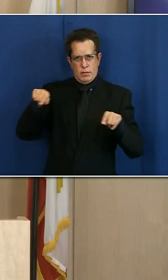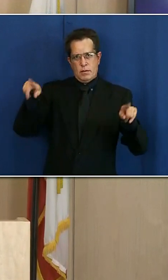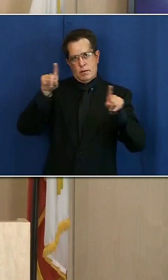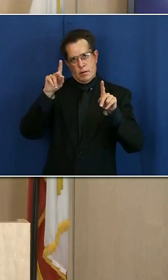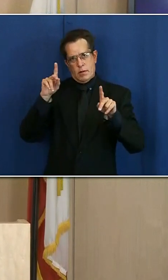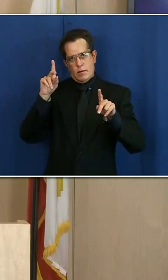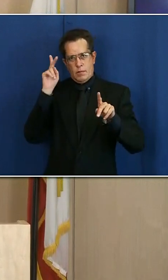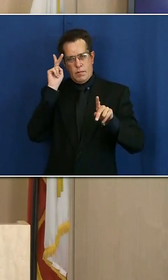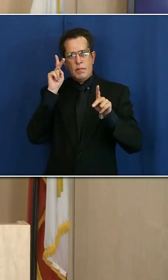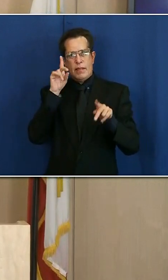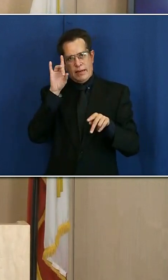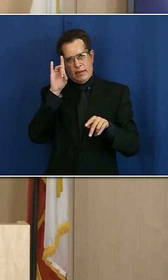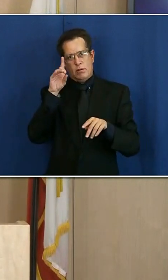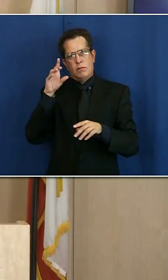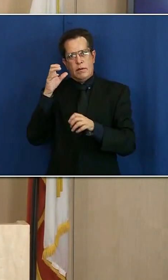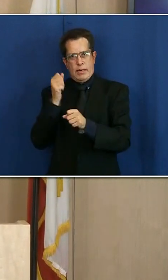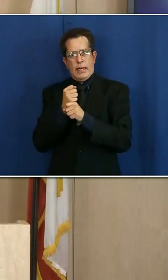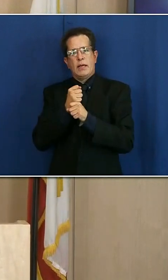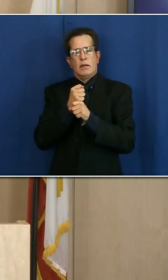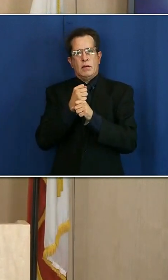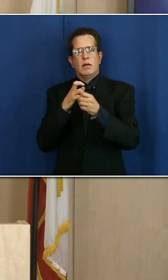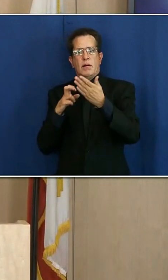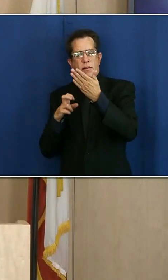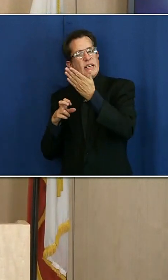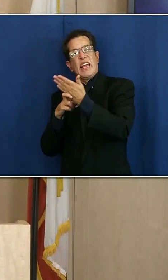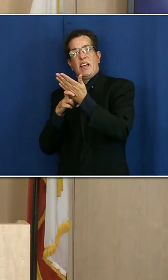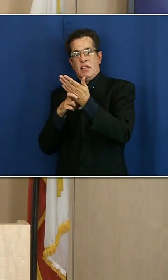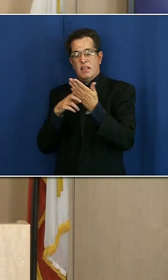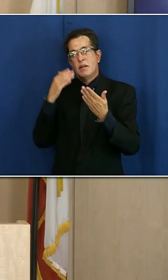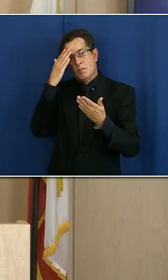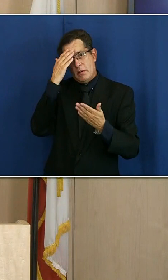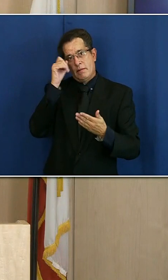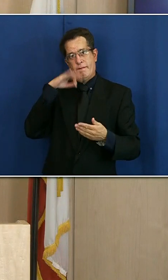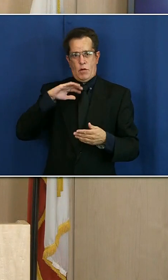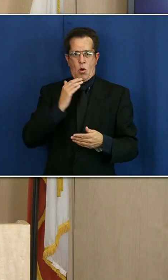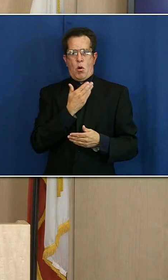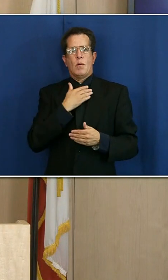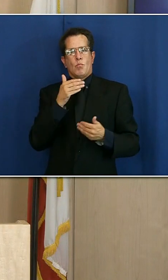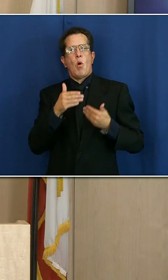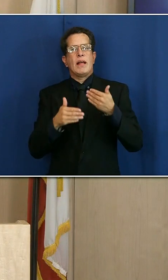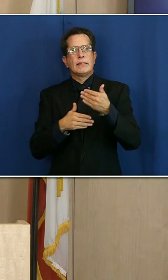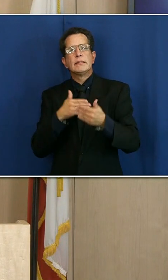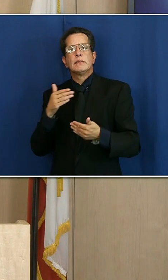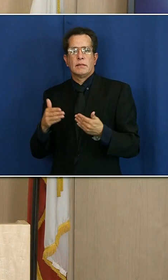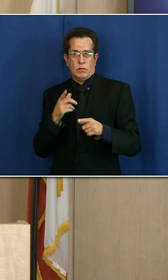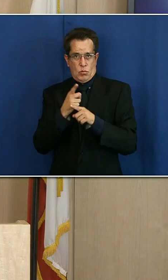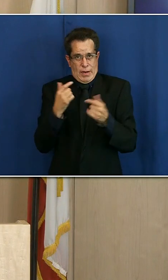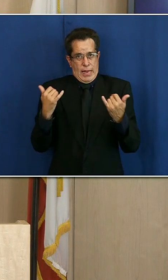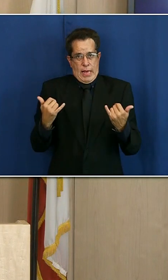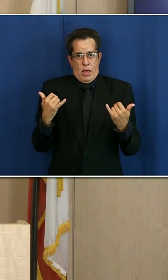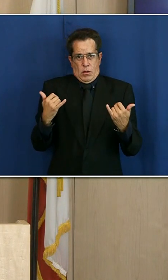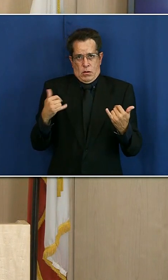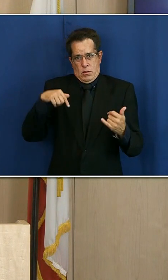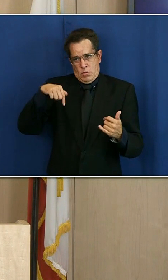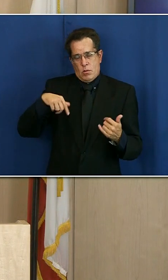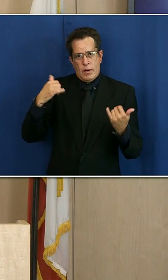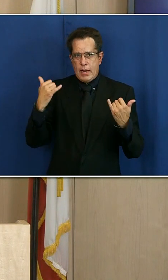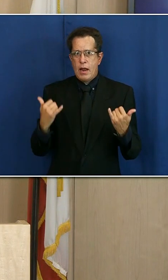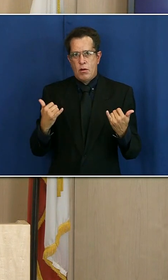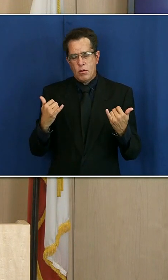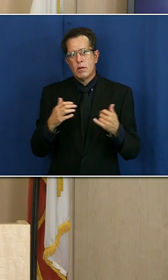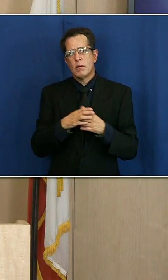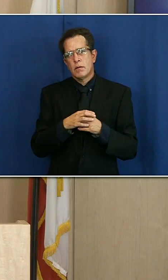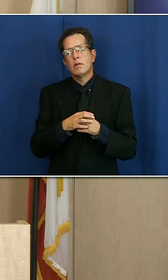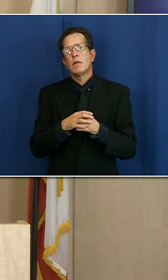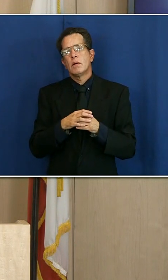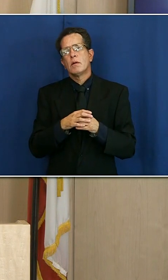of those have already received outcomes as a result of our process. At this point in time, there are certainly those,